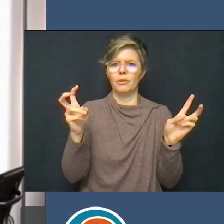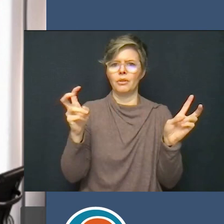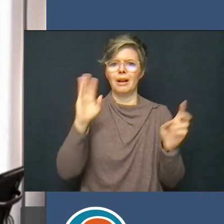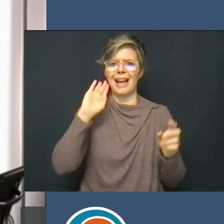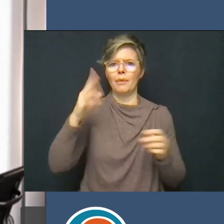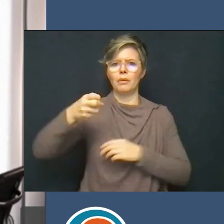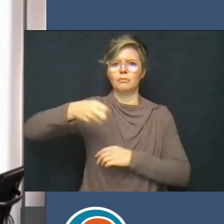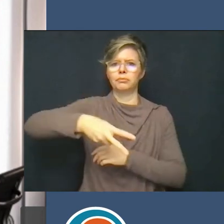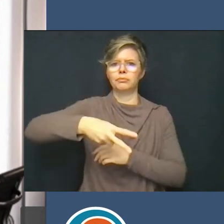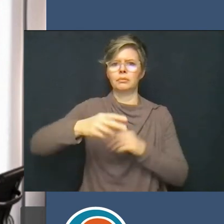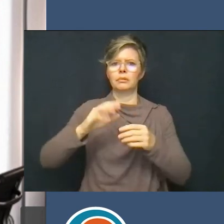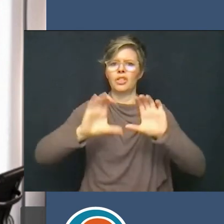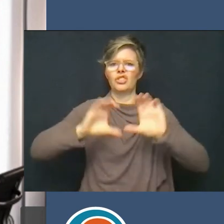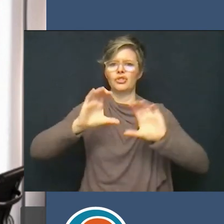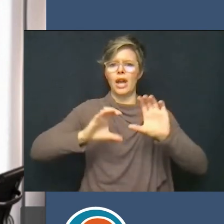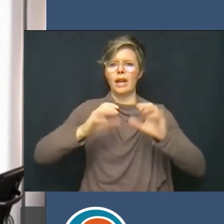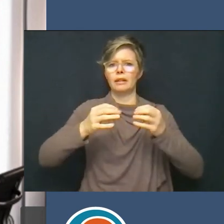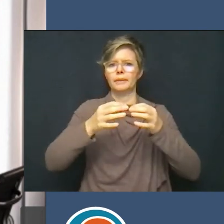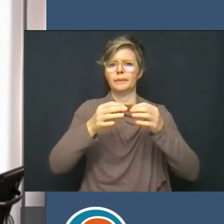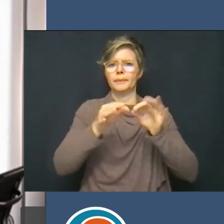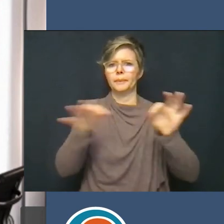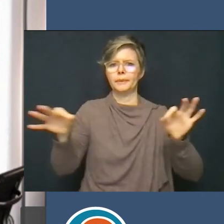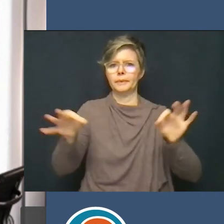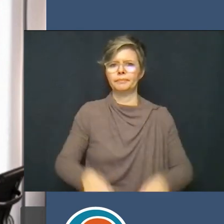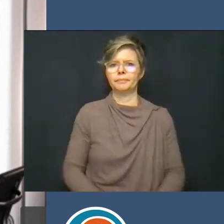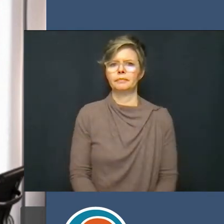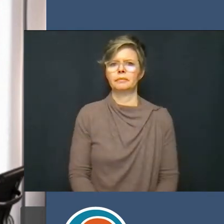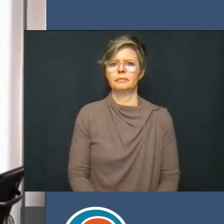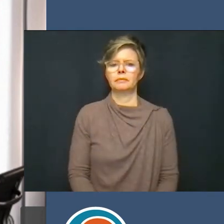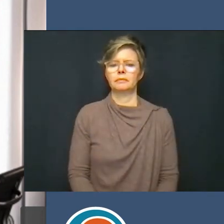So this is the book title.